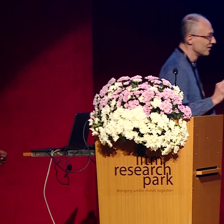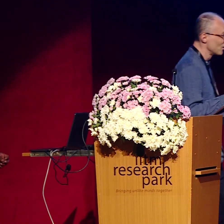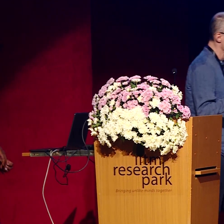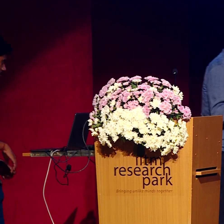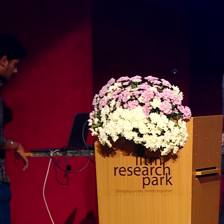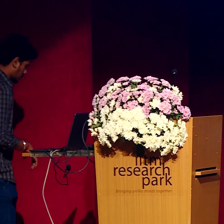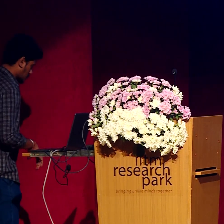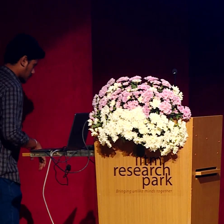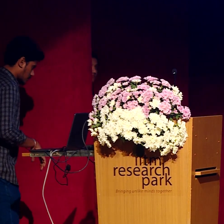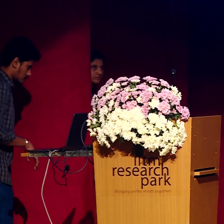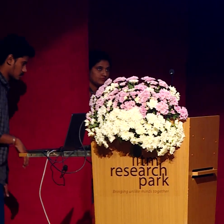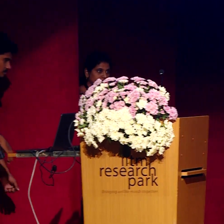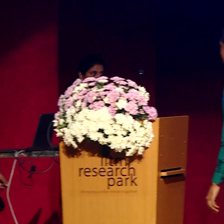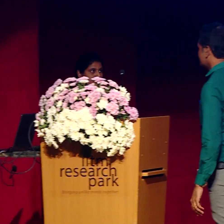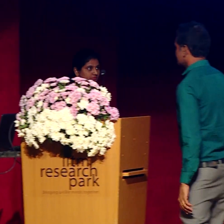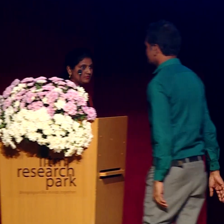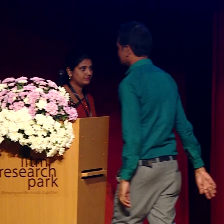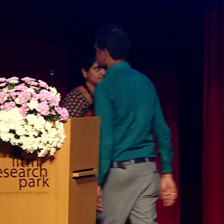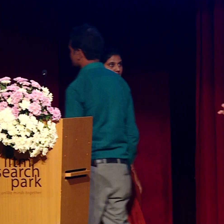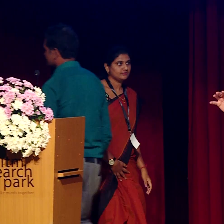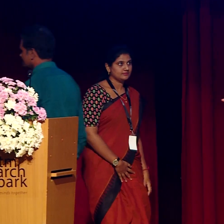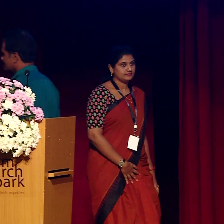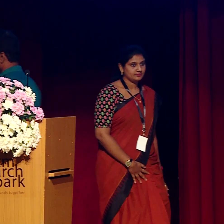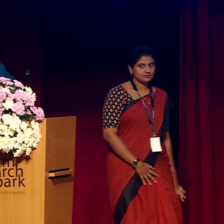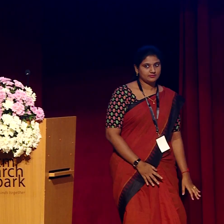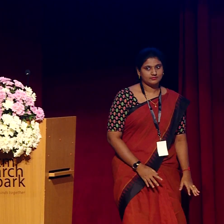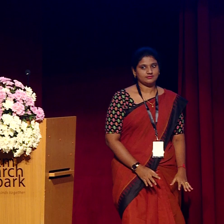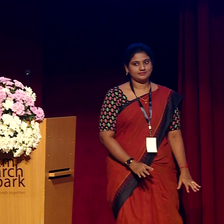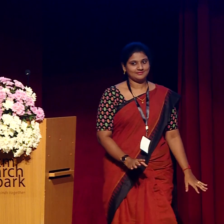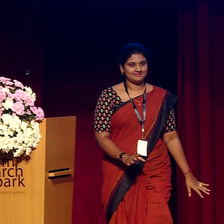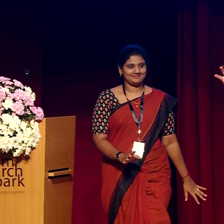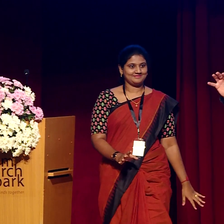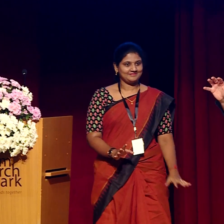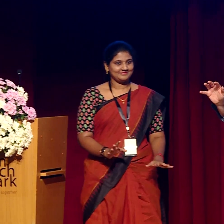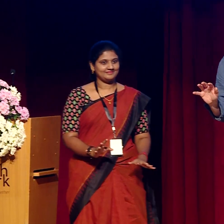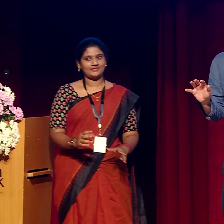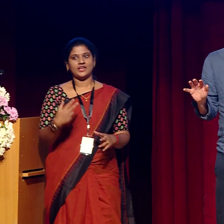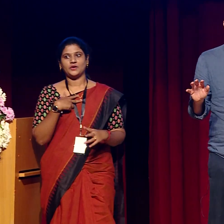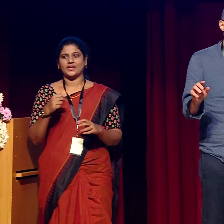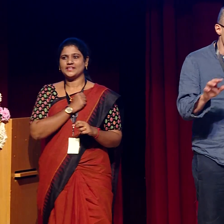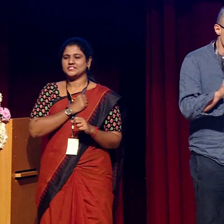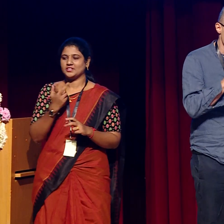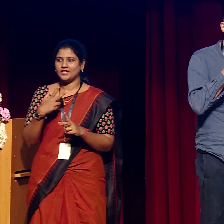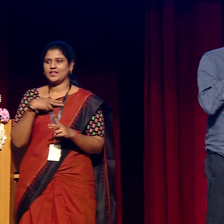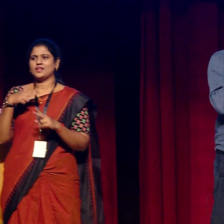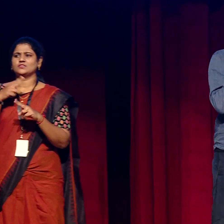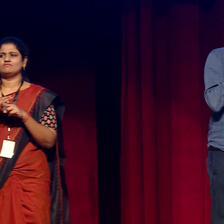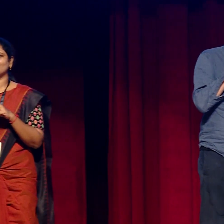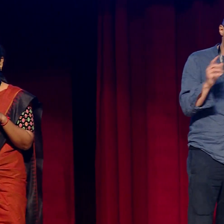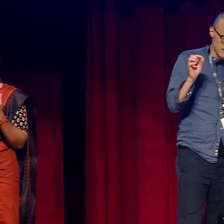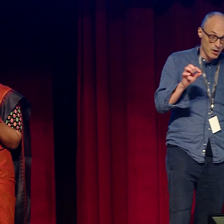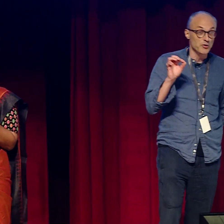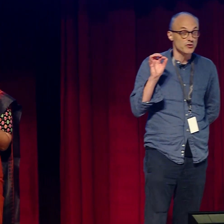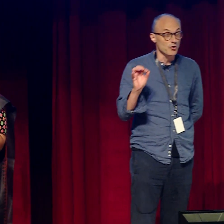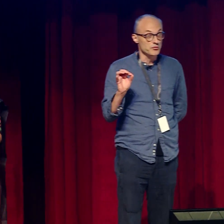Right. So the first thing is I would like to point out that unlike any other speaker probably, I'm not using PowerPoints,